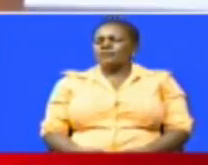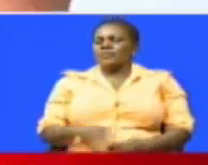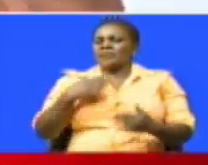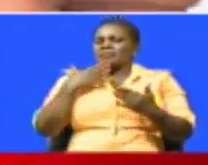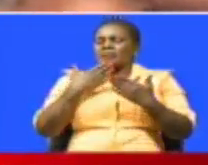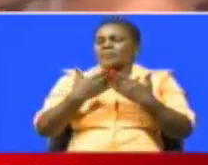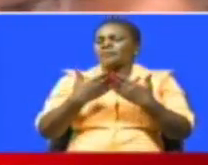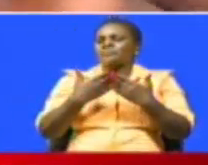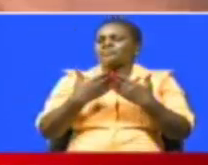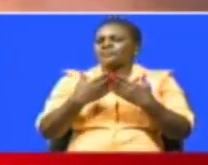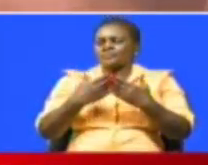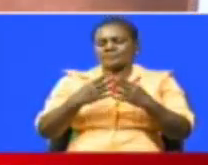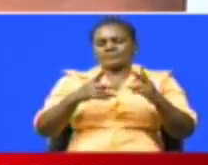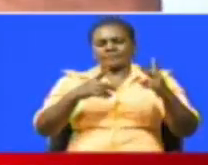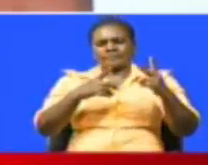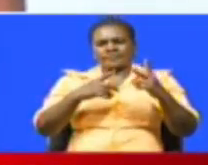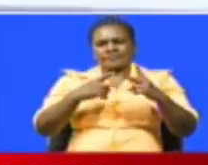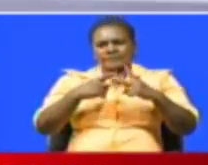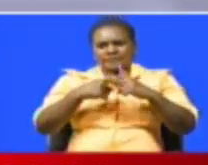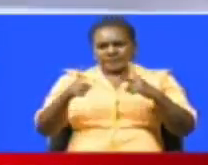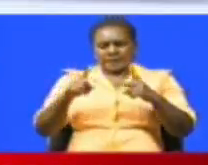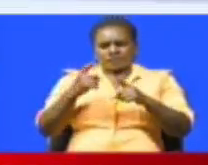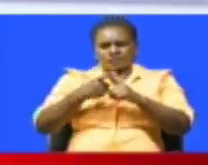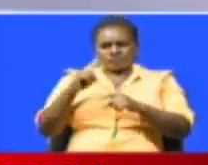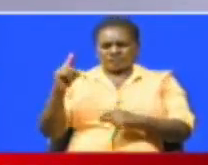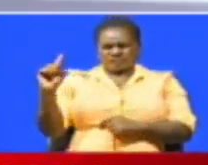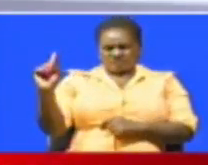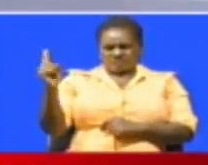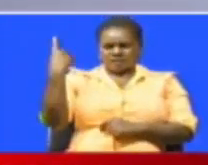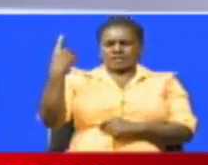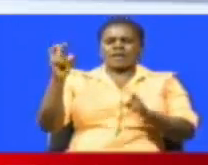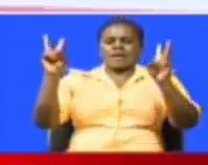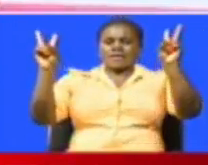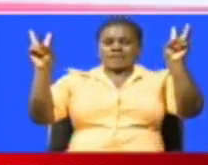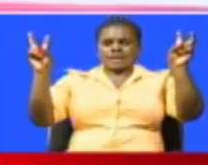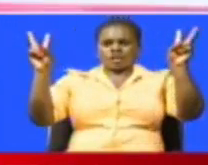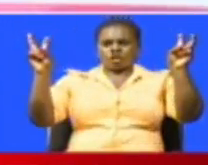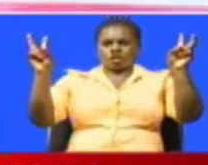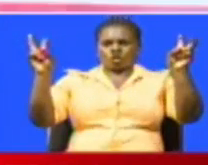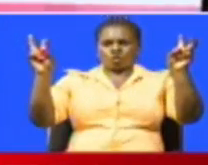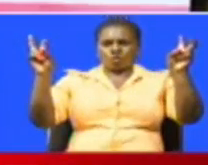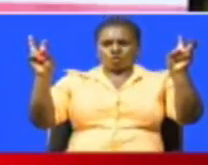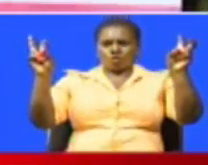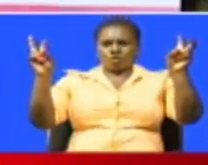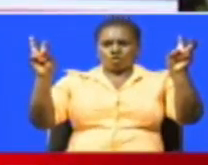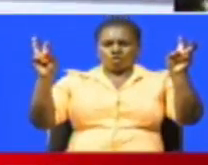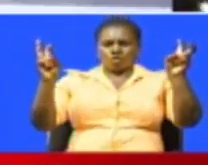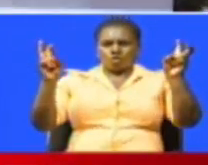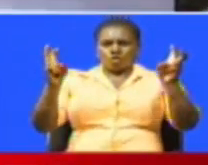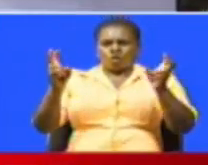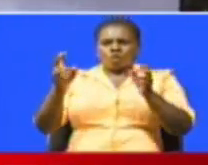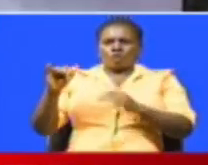Thank you. Let me start backwards and then move forwards. First and foremost, the issue of cabin crew coming